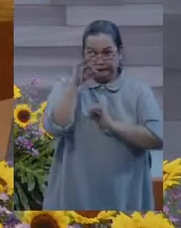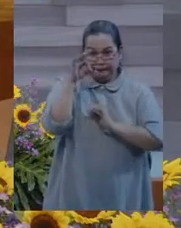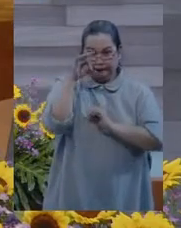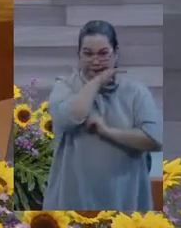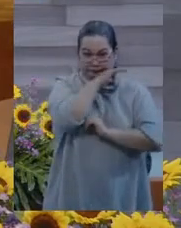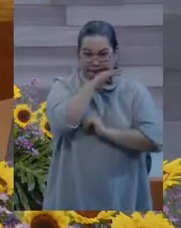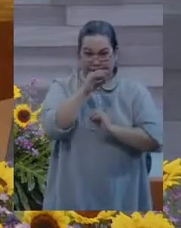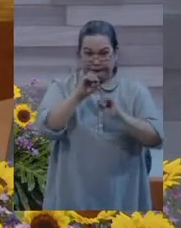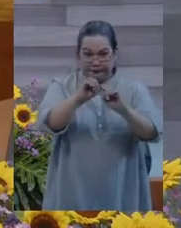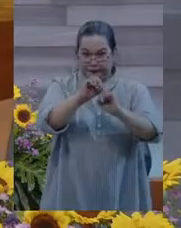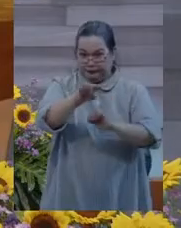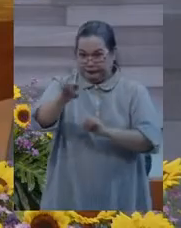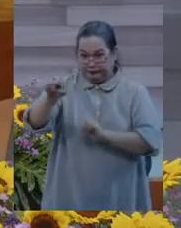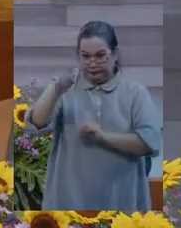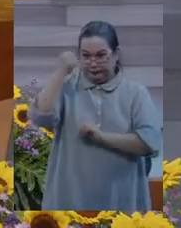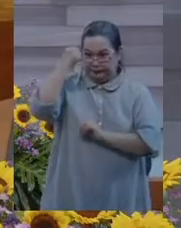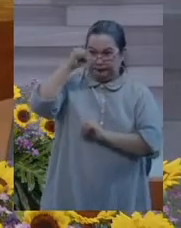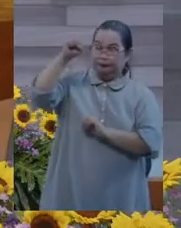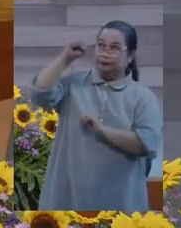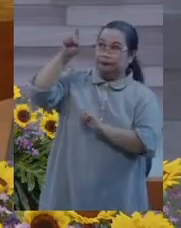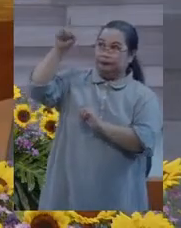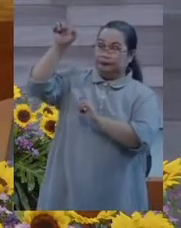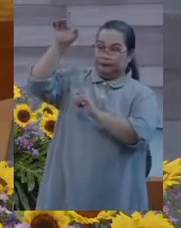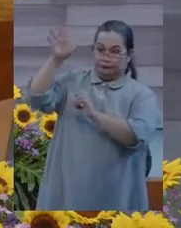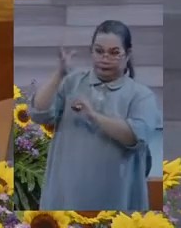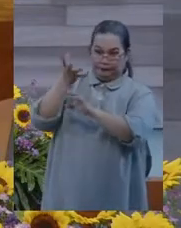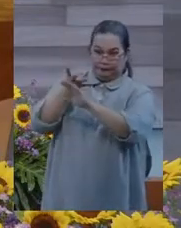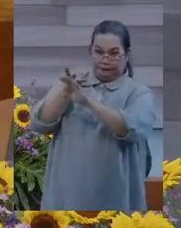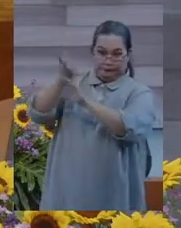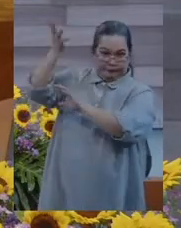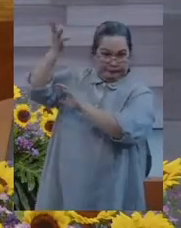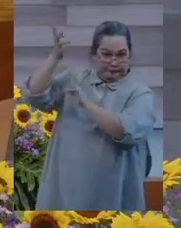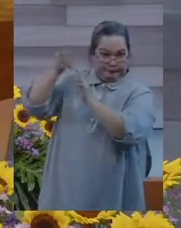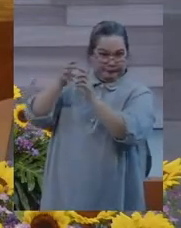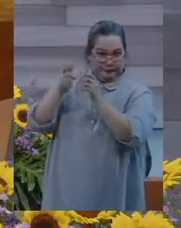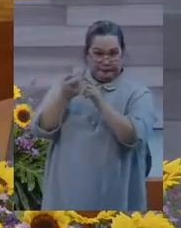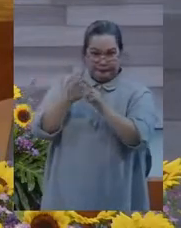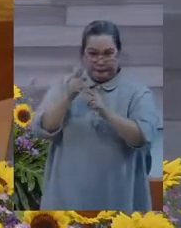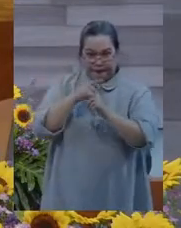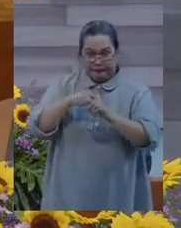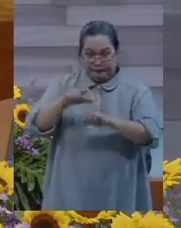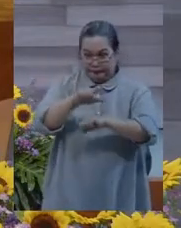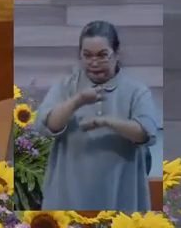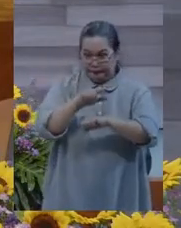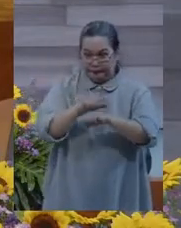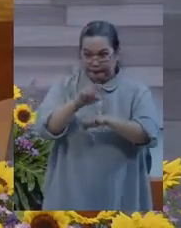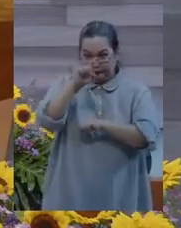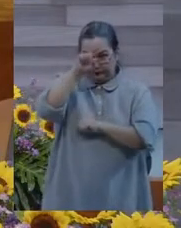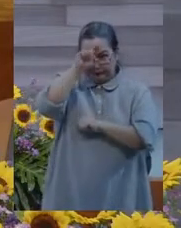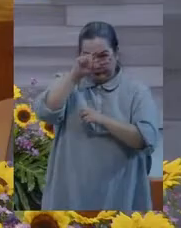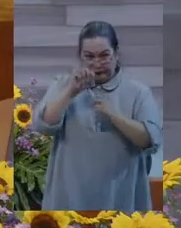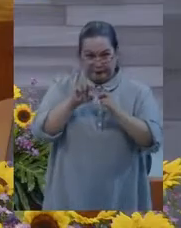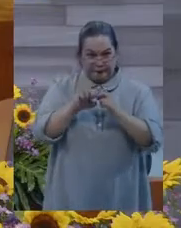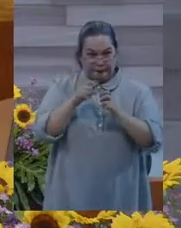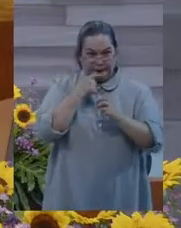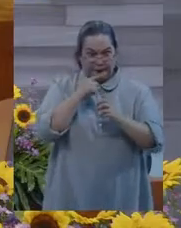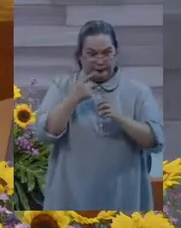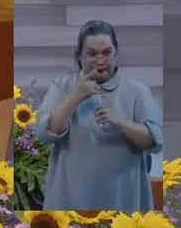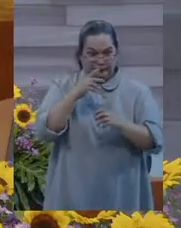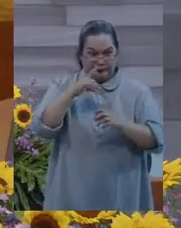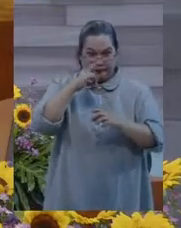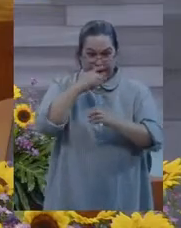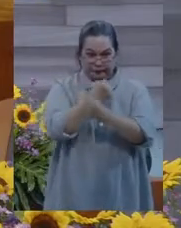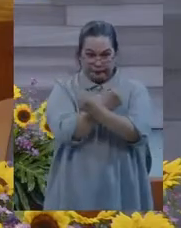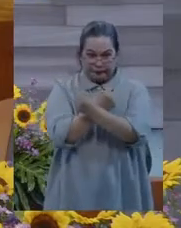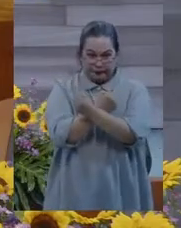because he has taught rebellion against the Lord your God, who brought you out of the land of Egypt and redeemed you out of the house of slavery to make